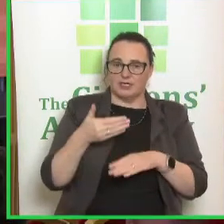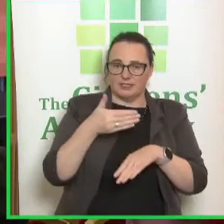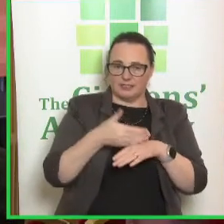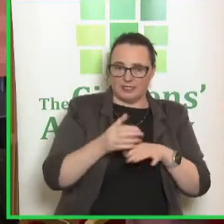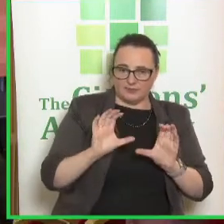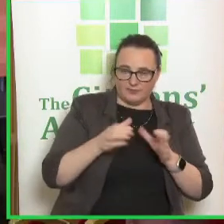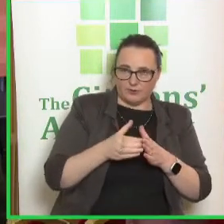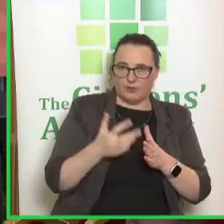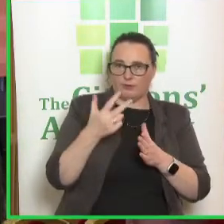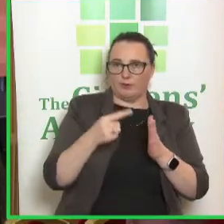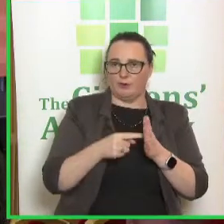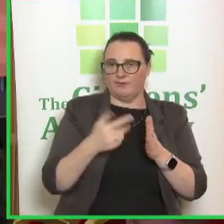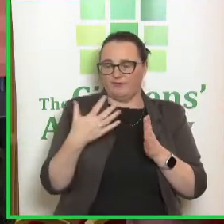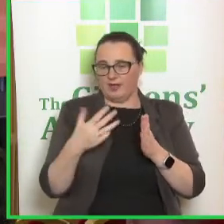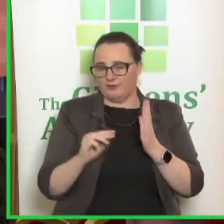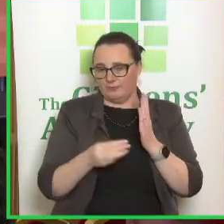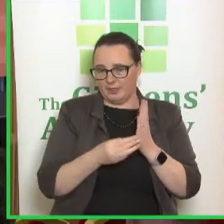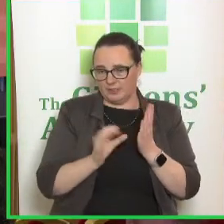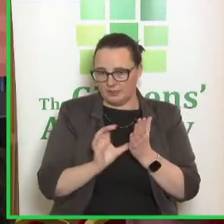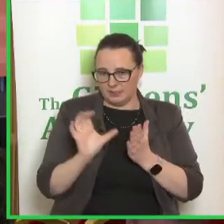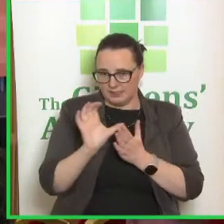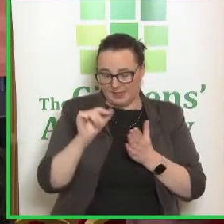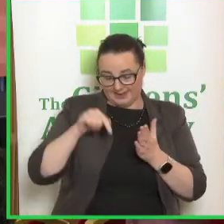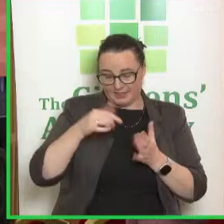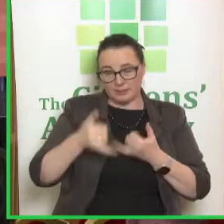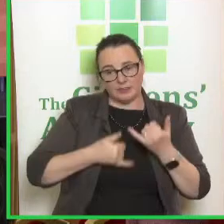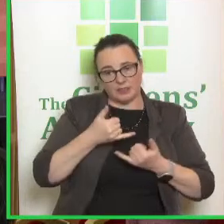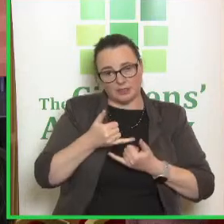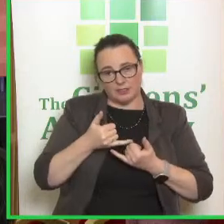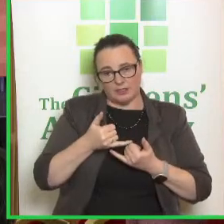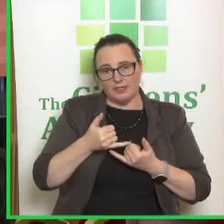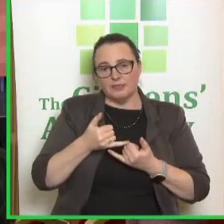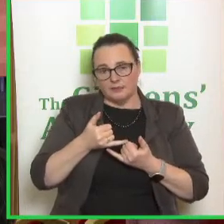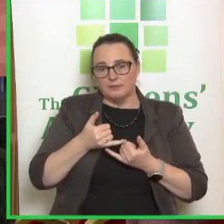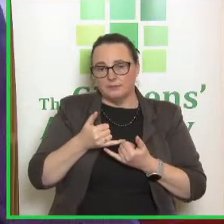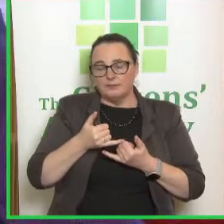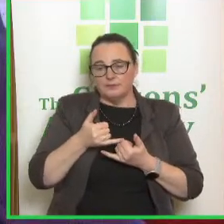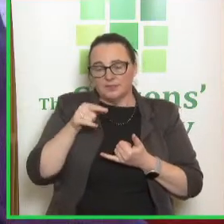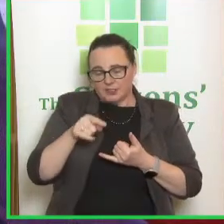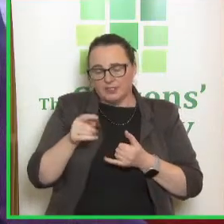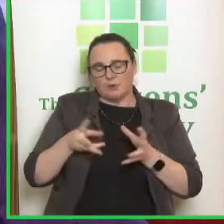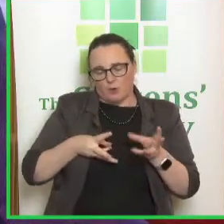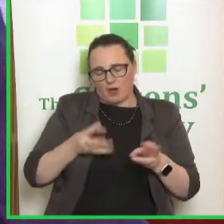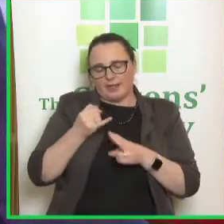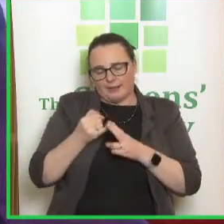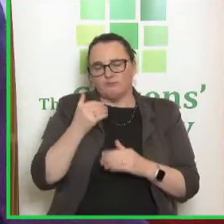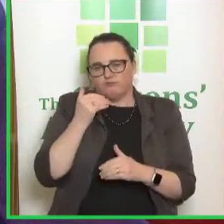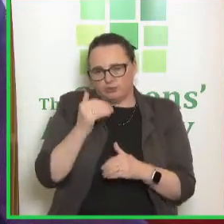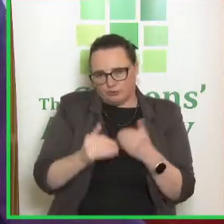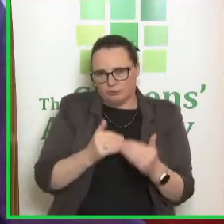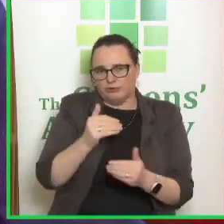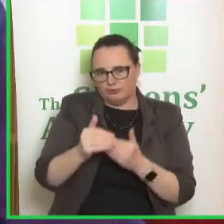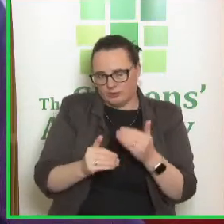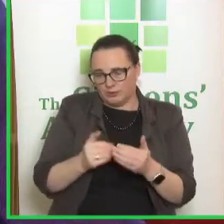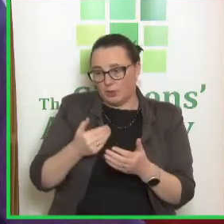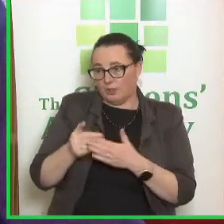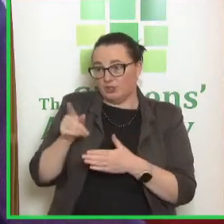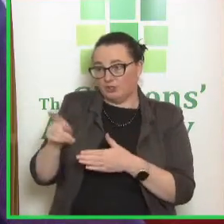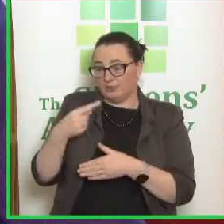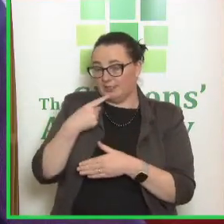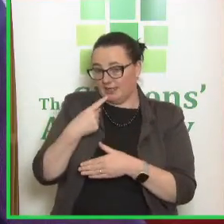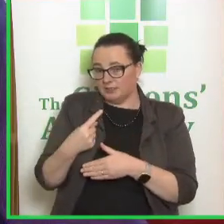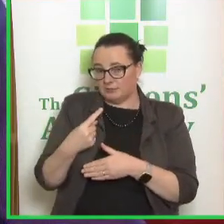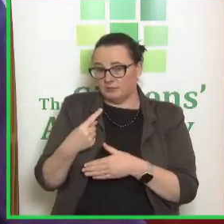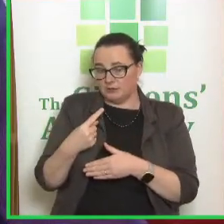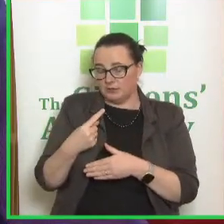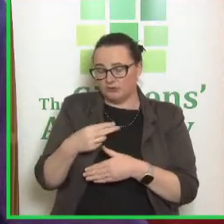by $3.5 million again this year. So this is a work in progress, and we need to, I think what you said